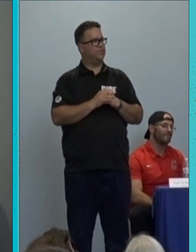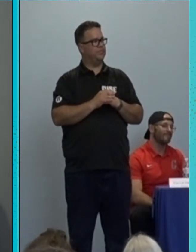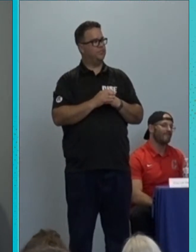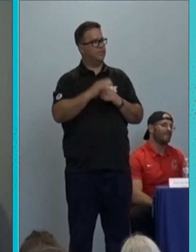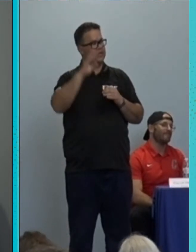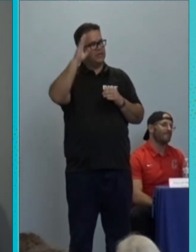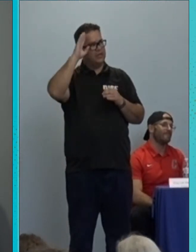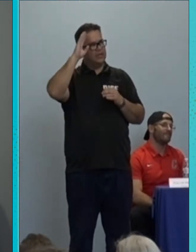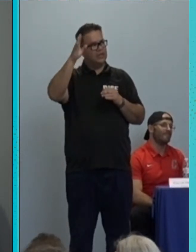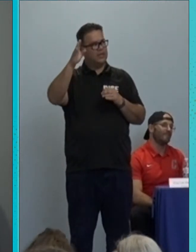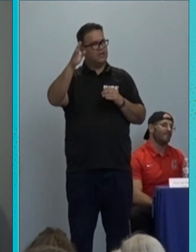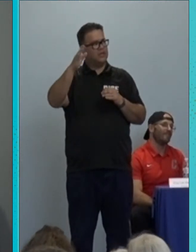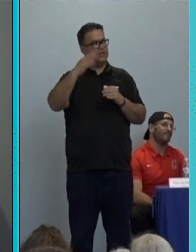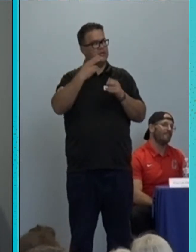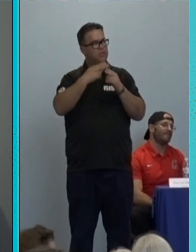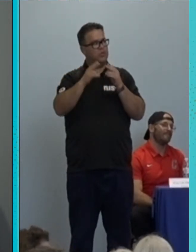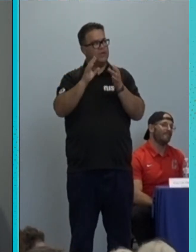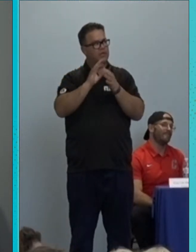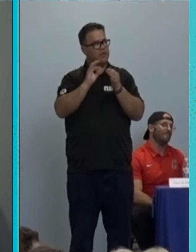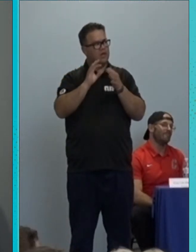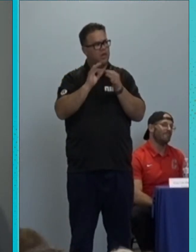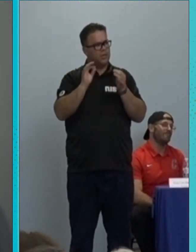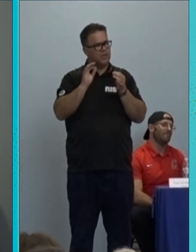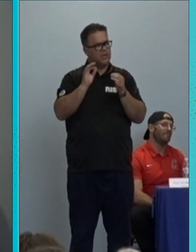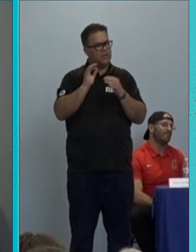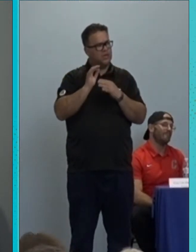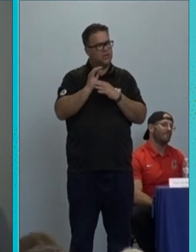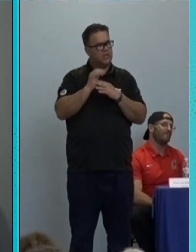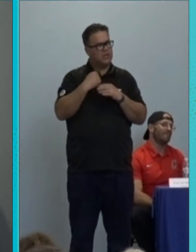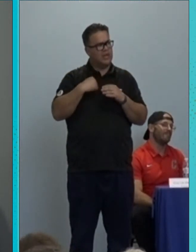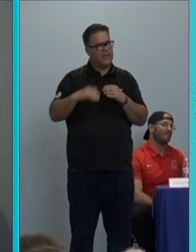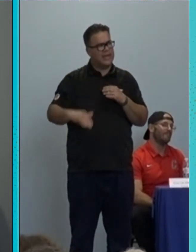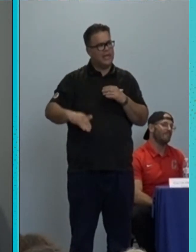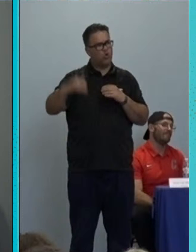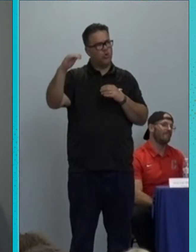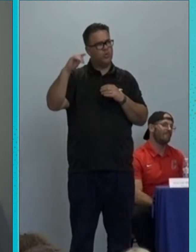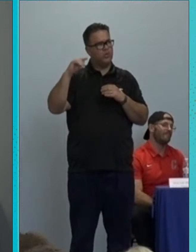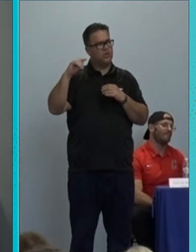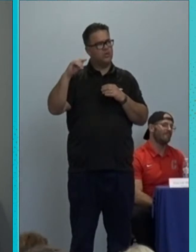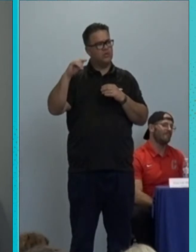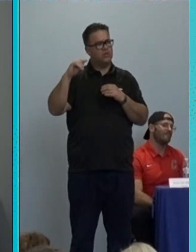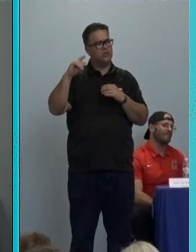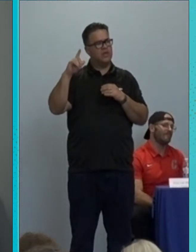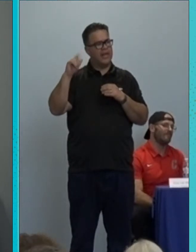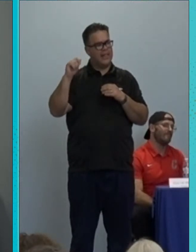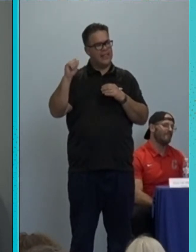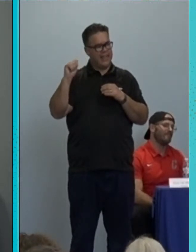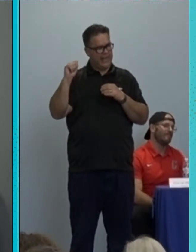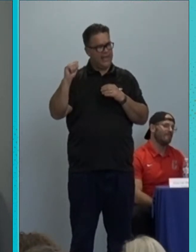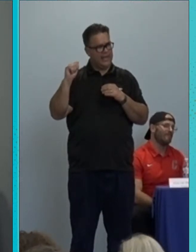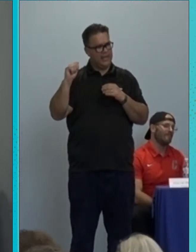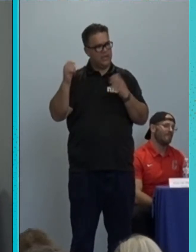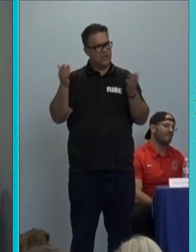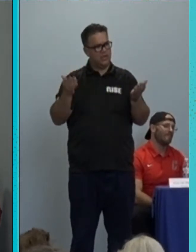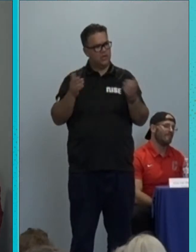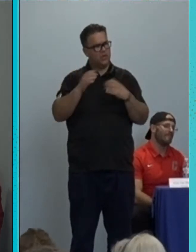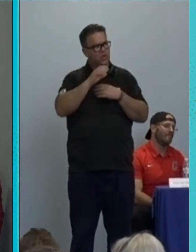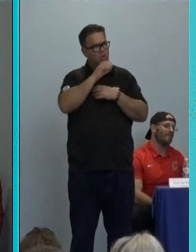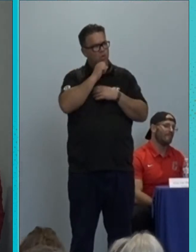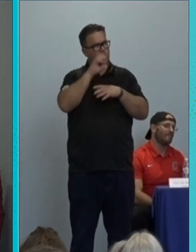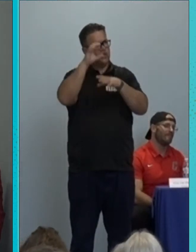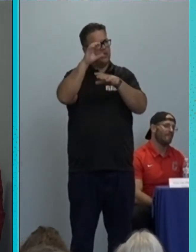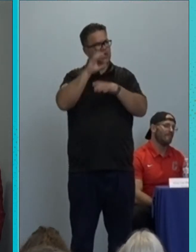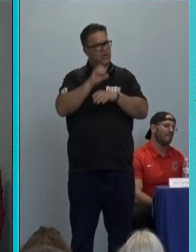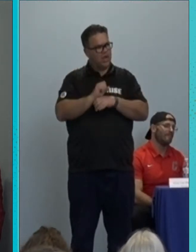Hello. Just a brief comment from Mr. Fuller first. I grew up in LA Orange, so you kind of grow accustomed to